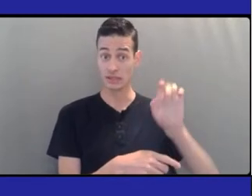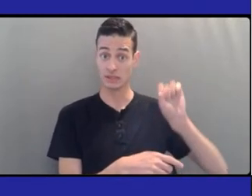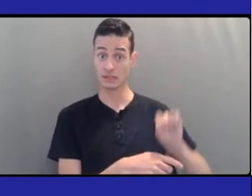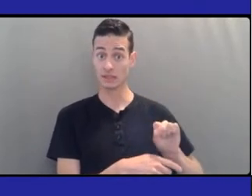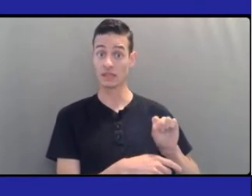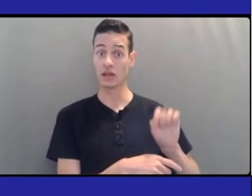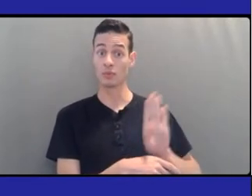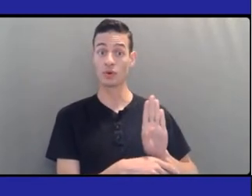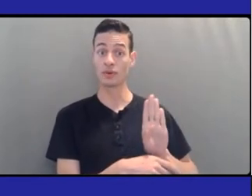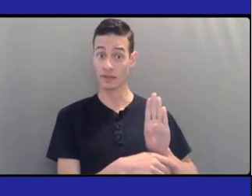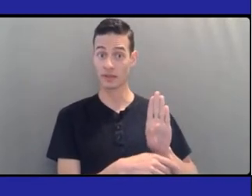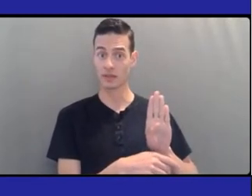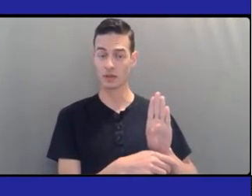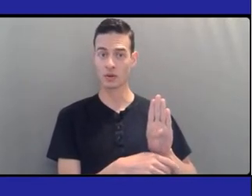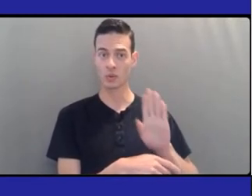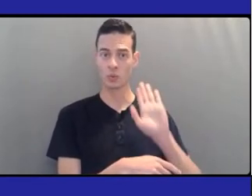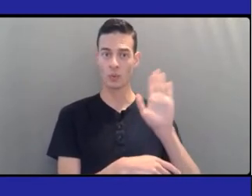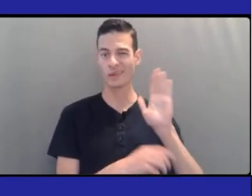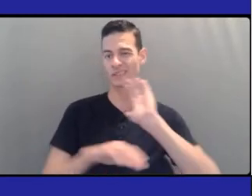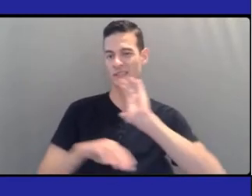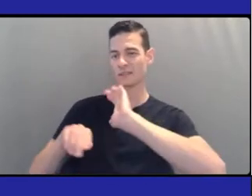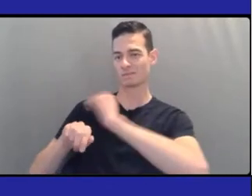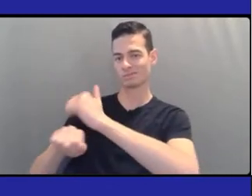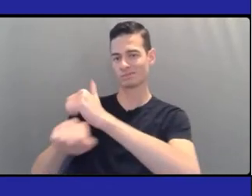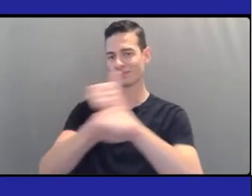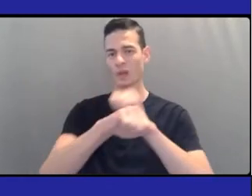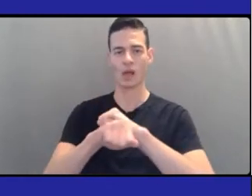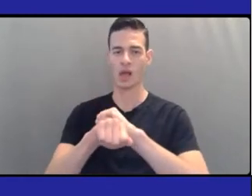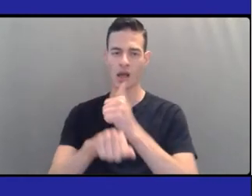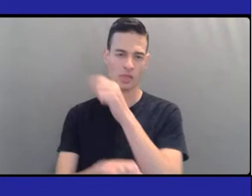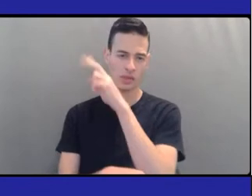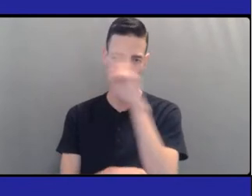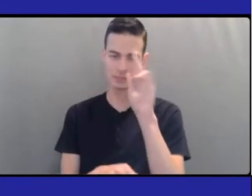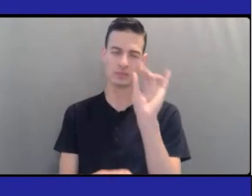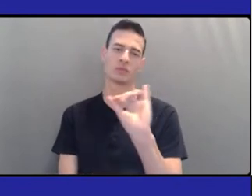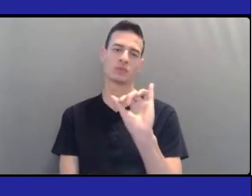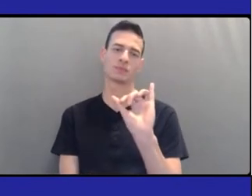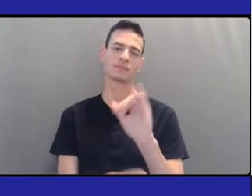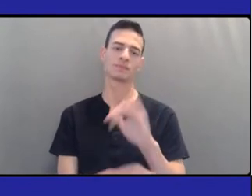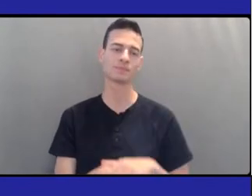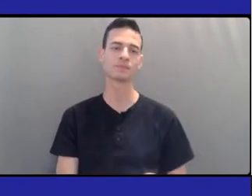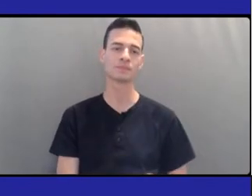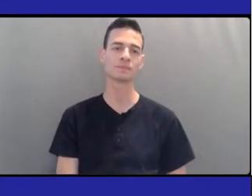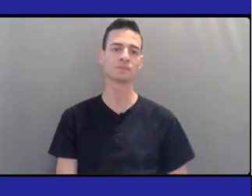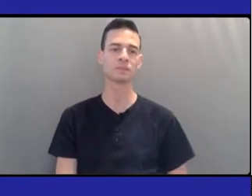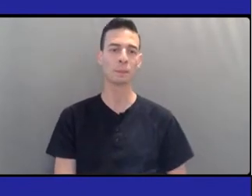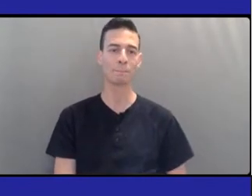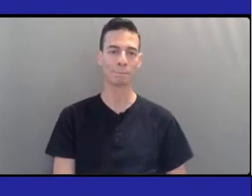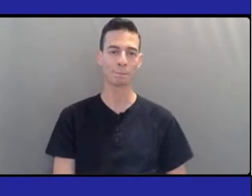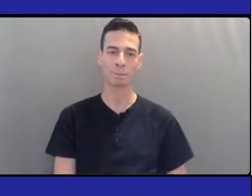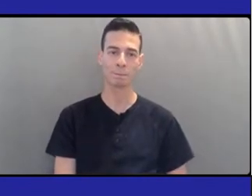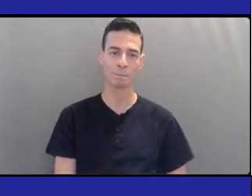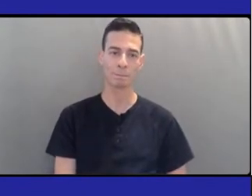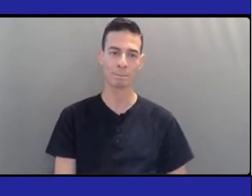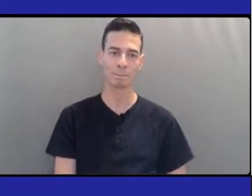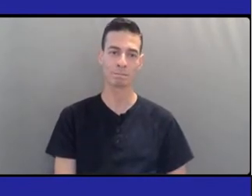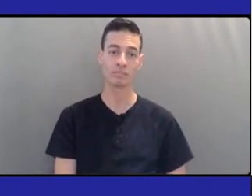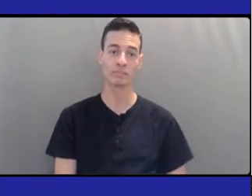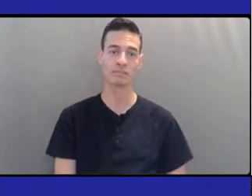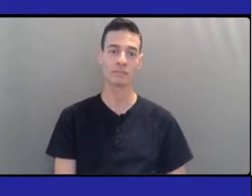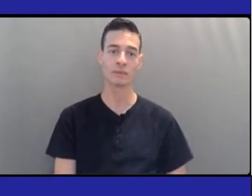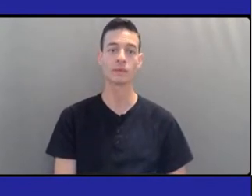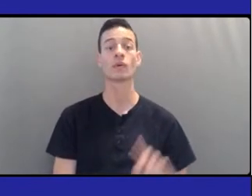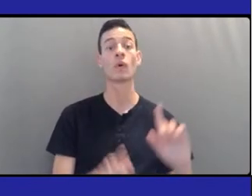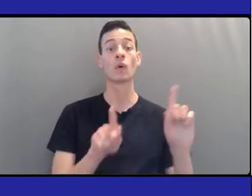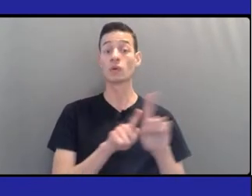for, again, enhancement on management and service for our staff and patients. And there's also a new kind of state-of-the-art